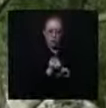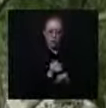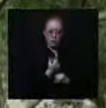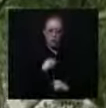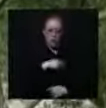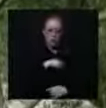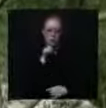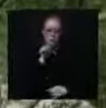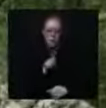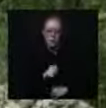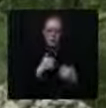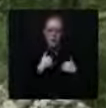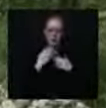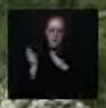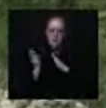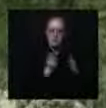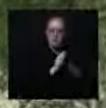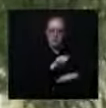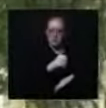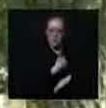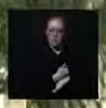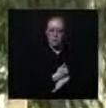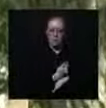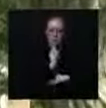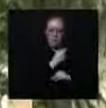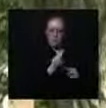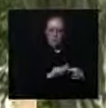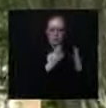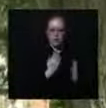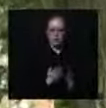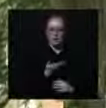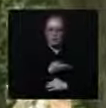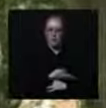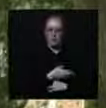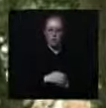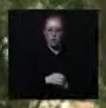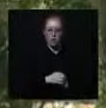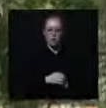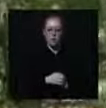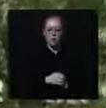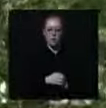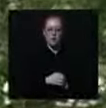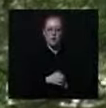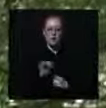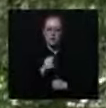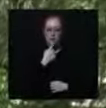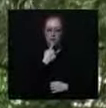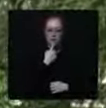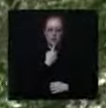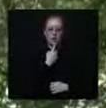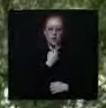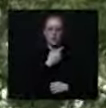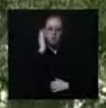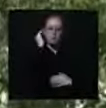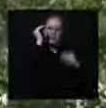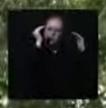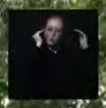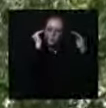to have a plan in place to deal with the residents of the house. As I indicated, there were a number of adults who lived